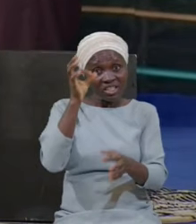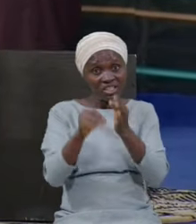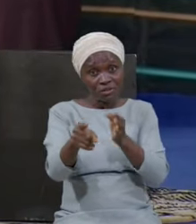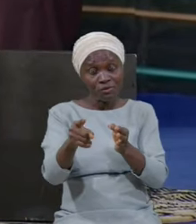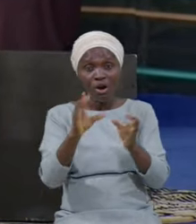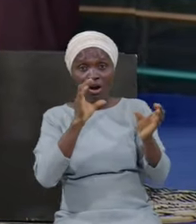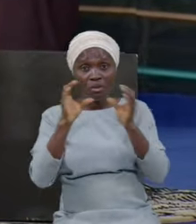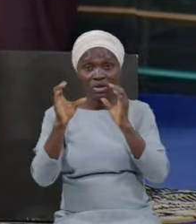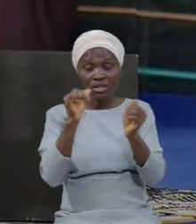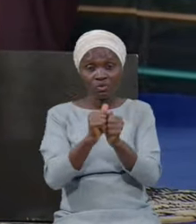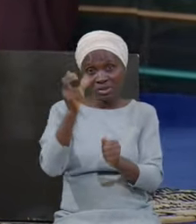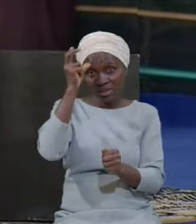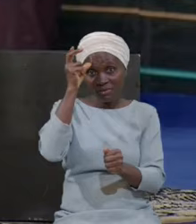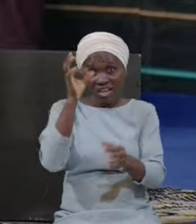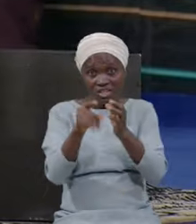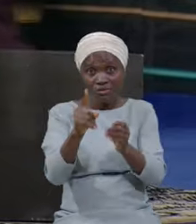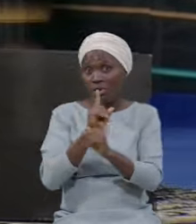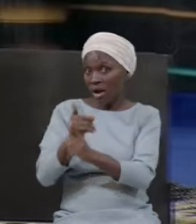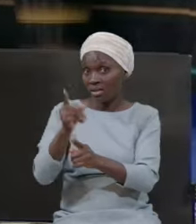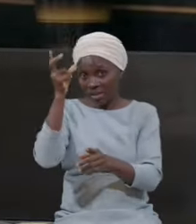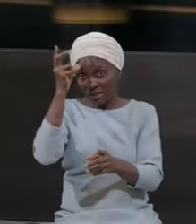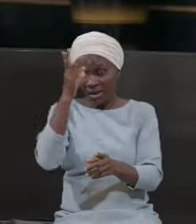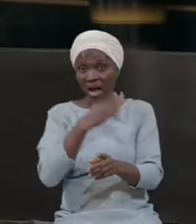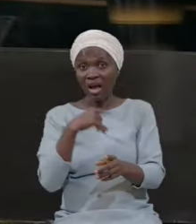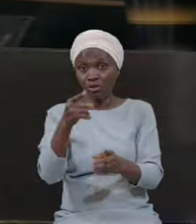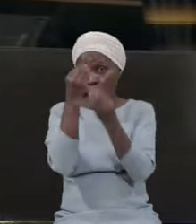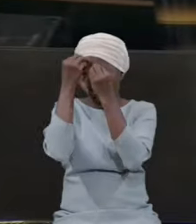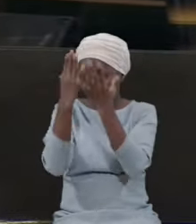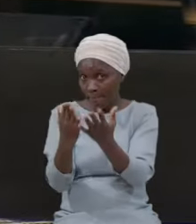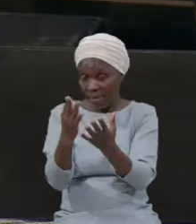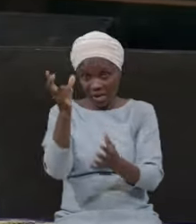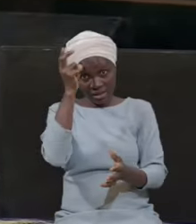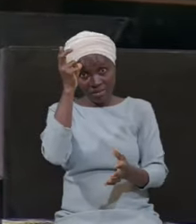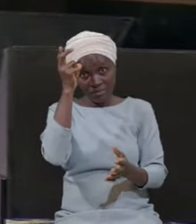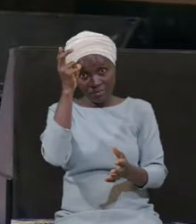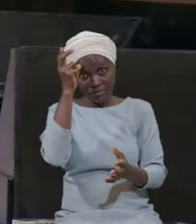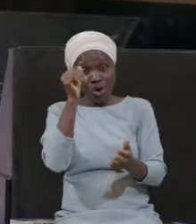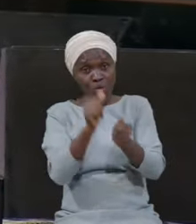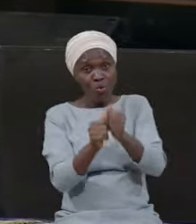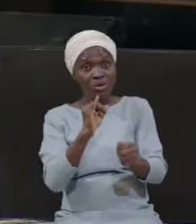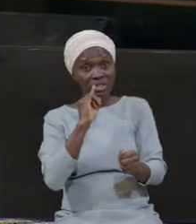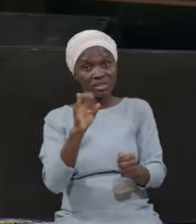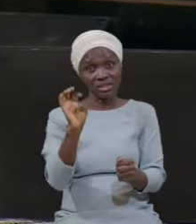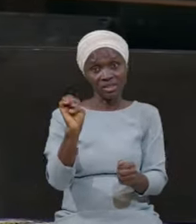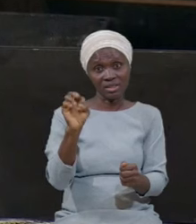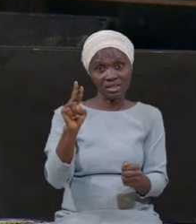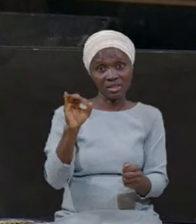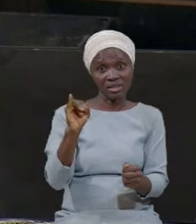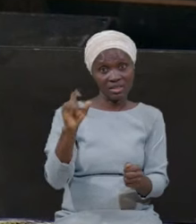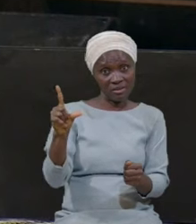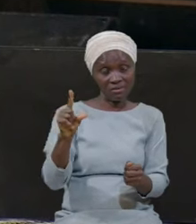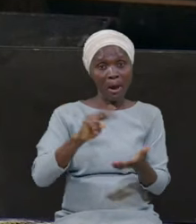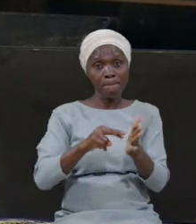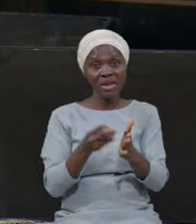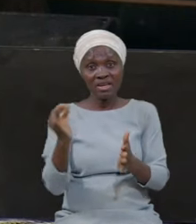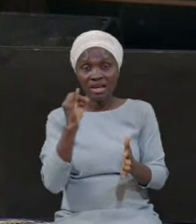what the devil wants you to do, which is evil, there is danger. And the Lord doesn't want any danger in